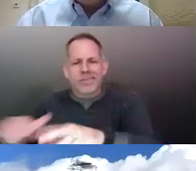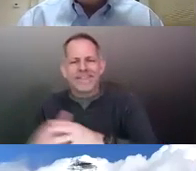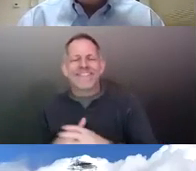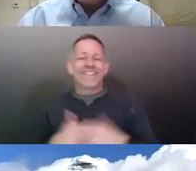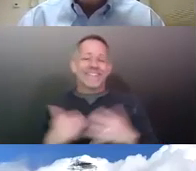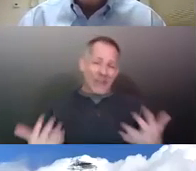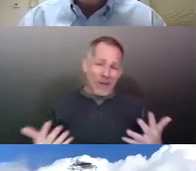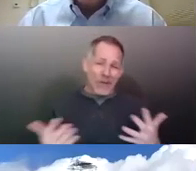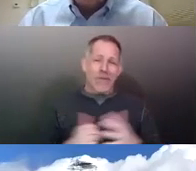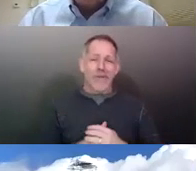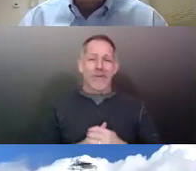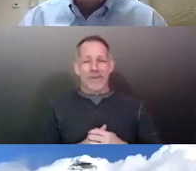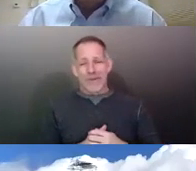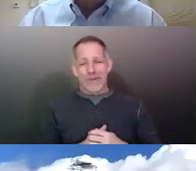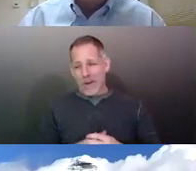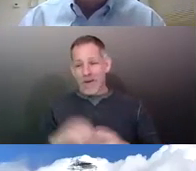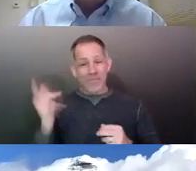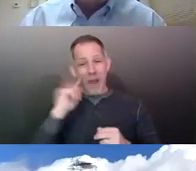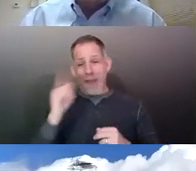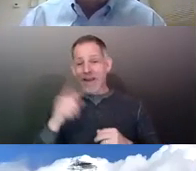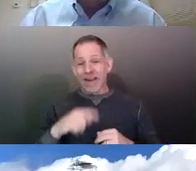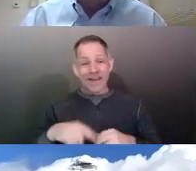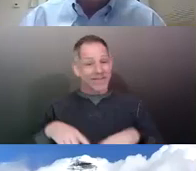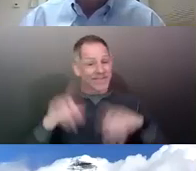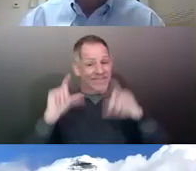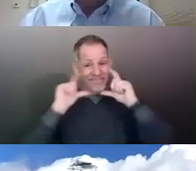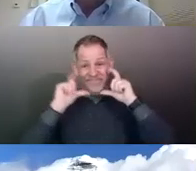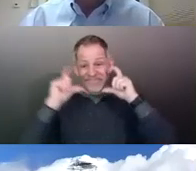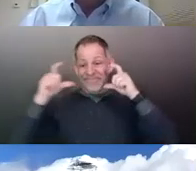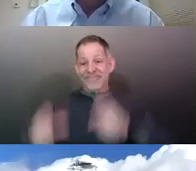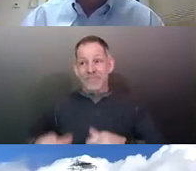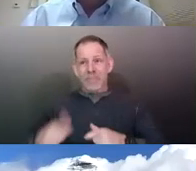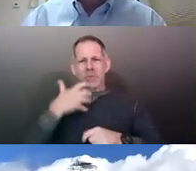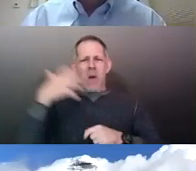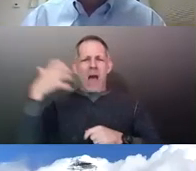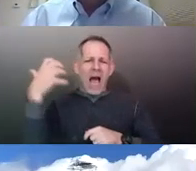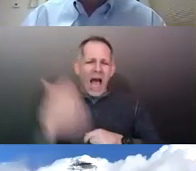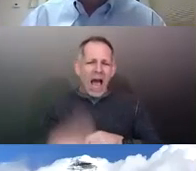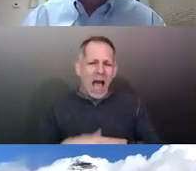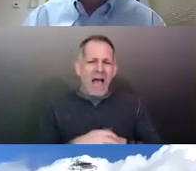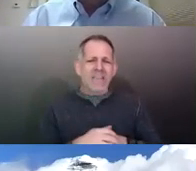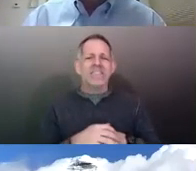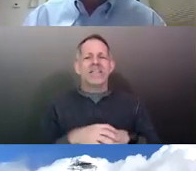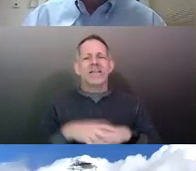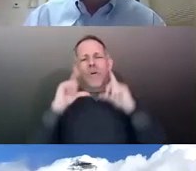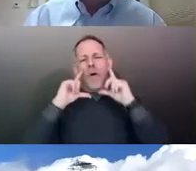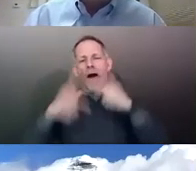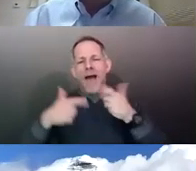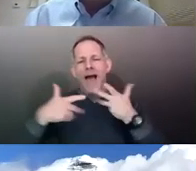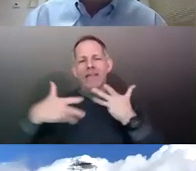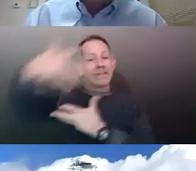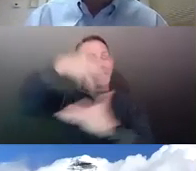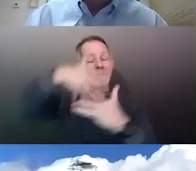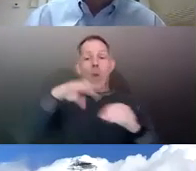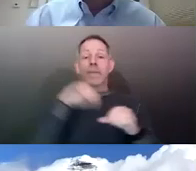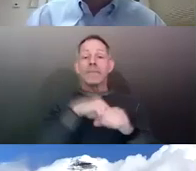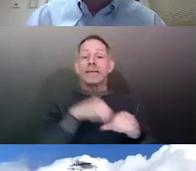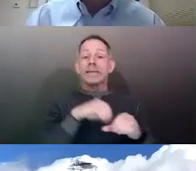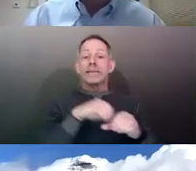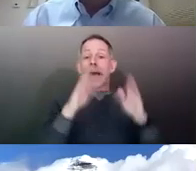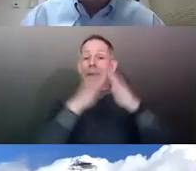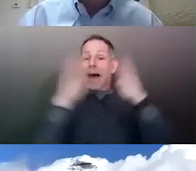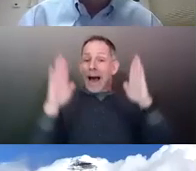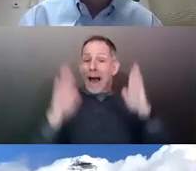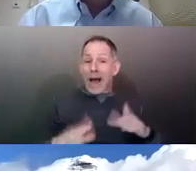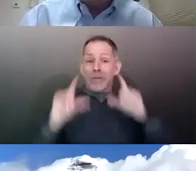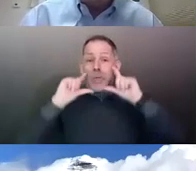that the weather is cool, people are doing this indoors more. So that's those clouds of droplets that float